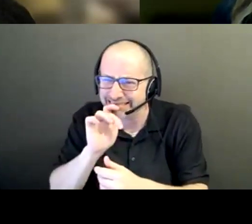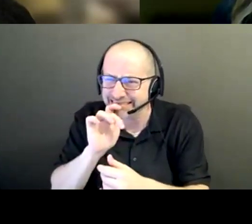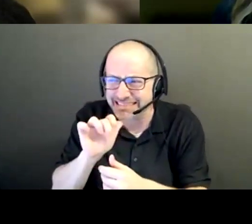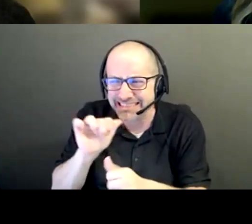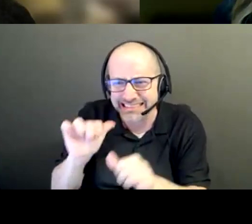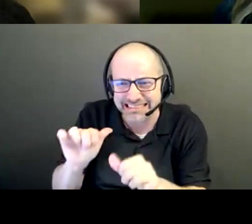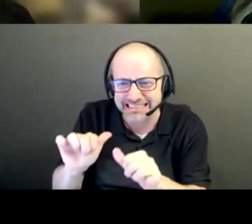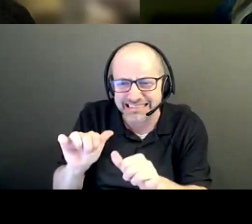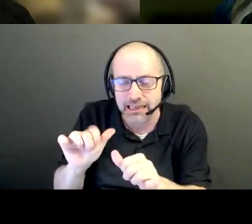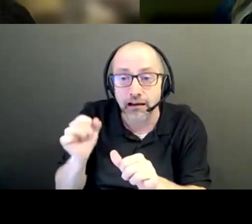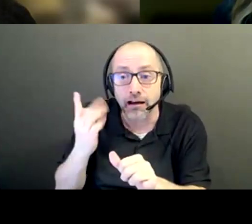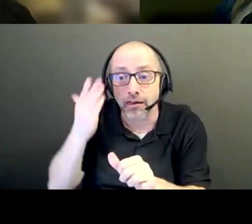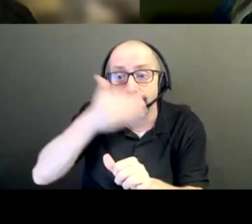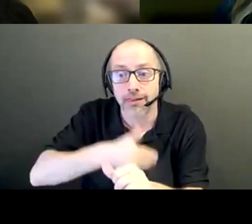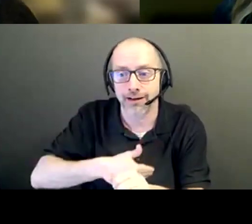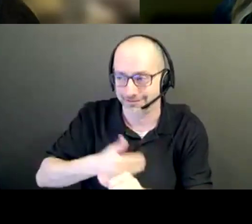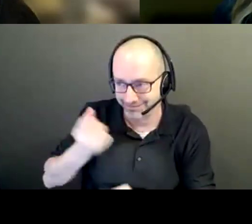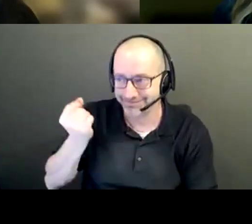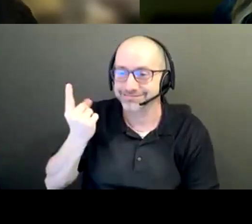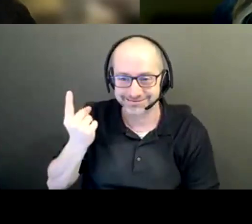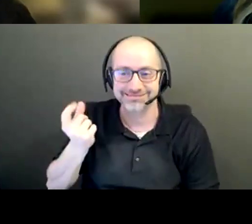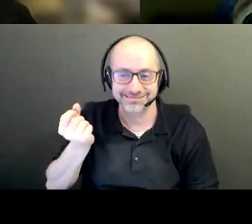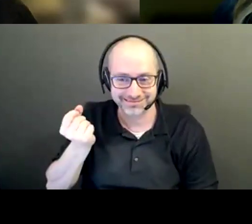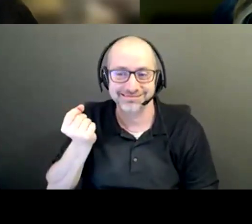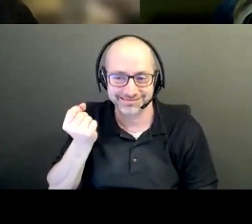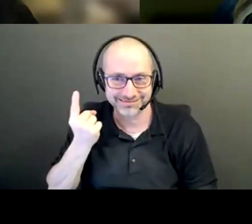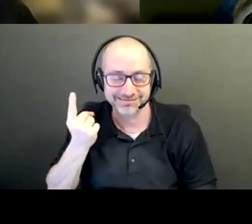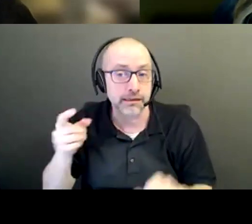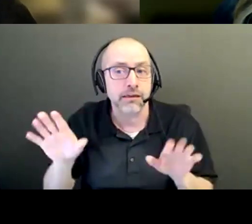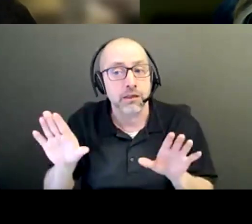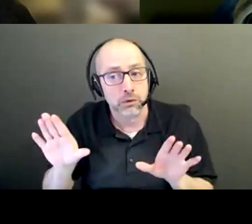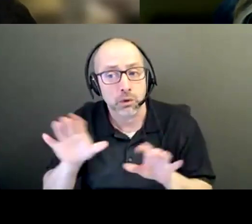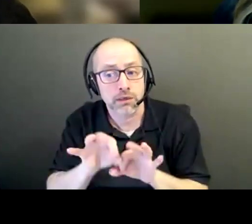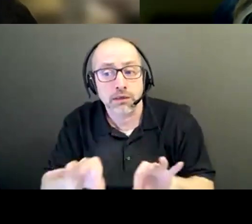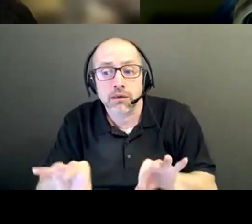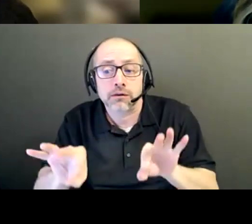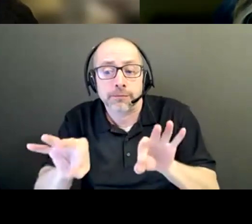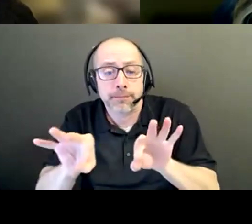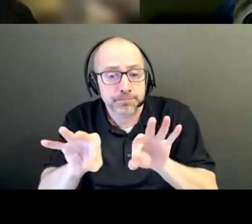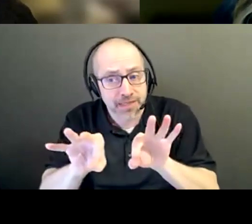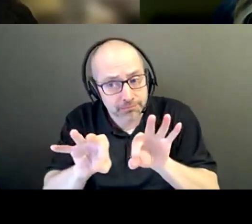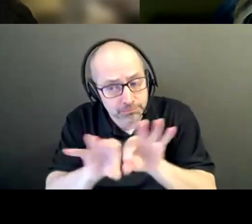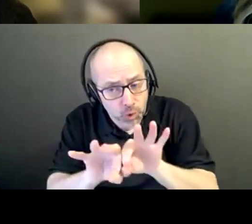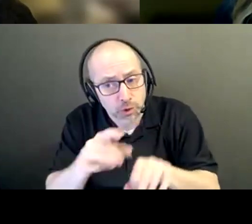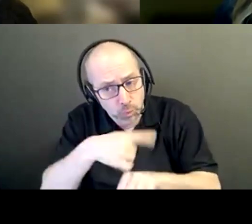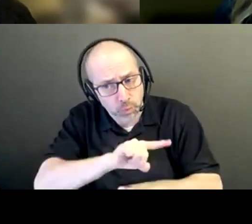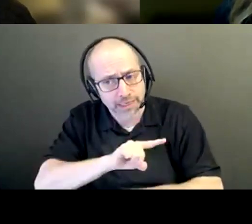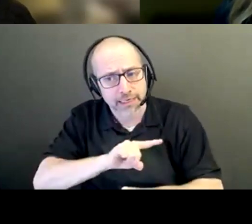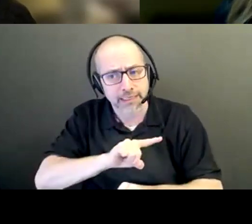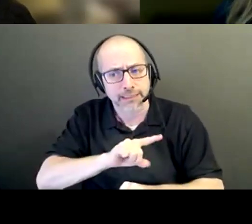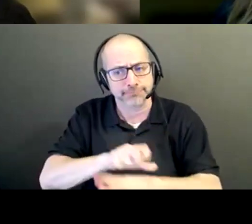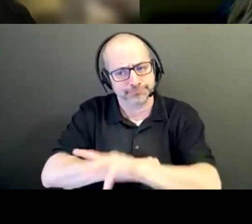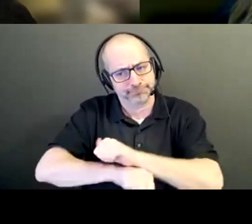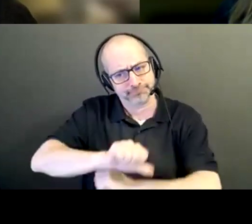us. So that's why it's very important that we advocate for ourselves. If we don't